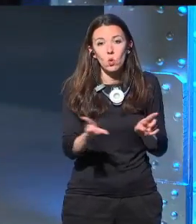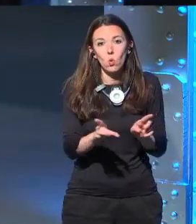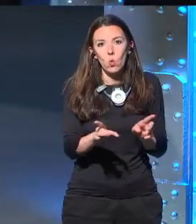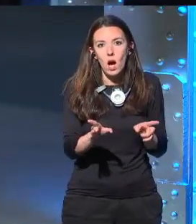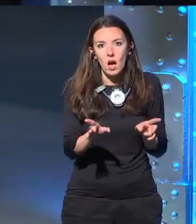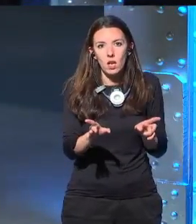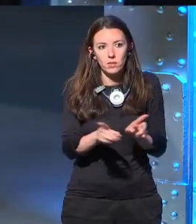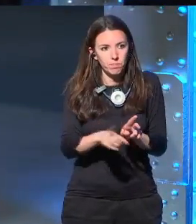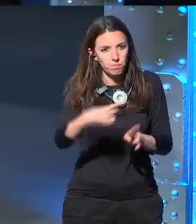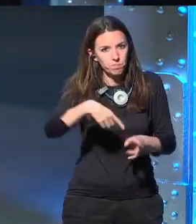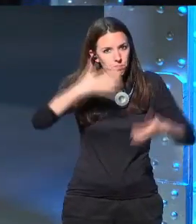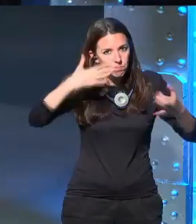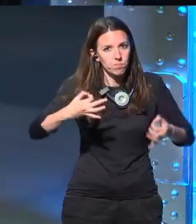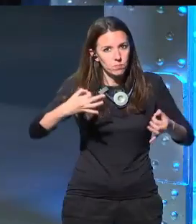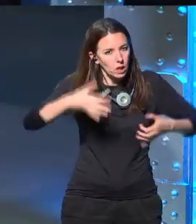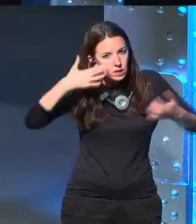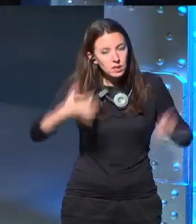Leonardo.